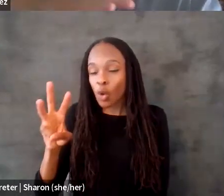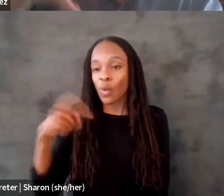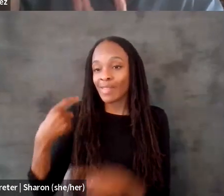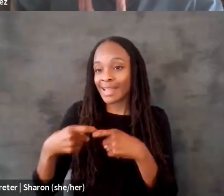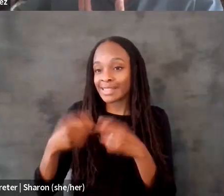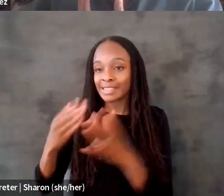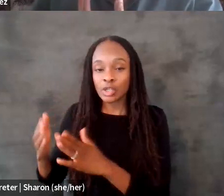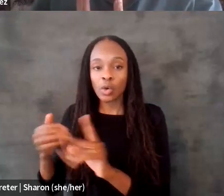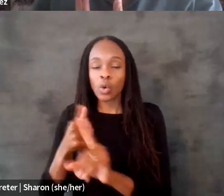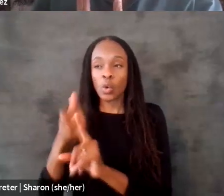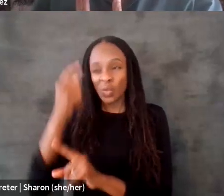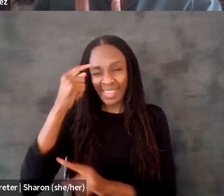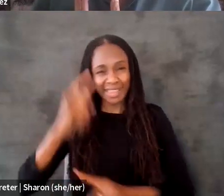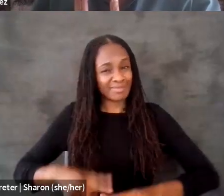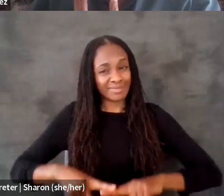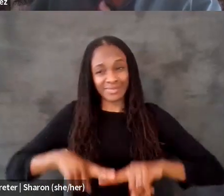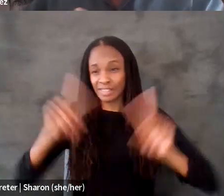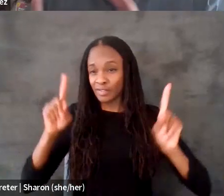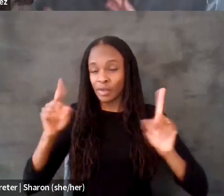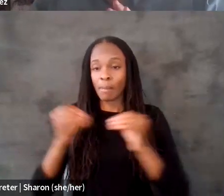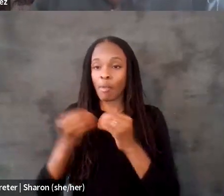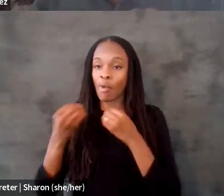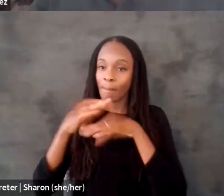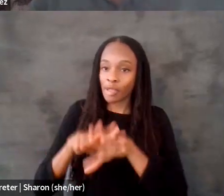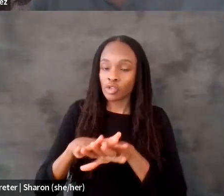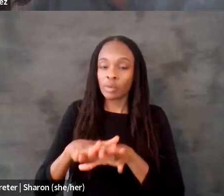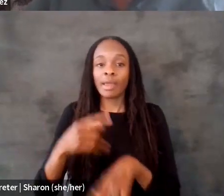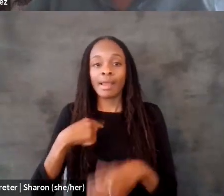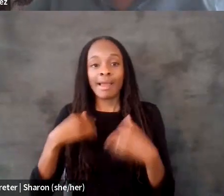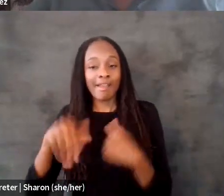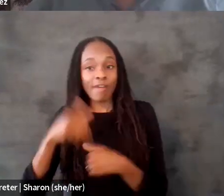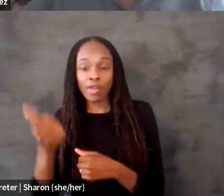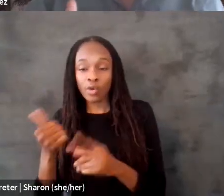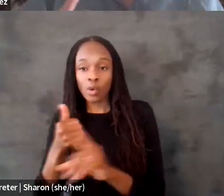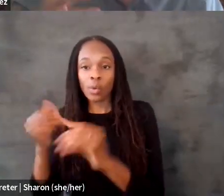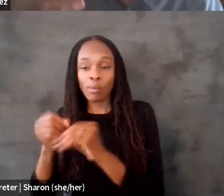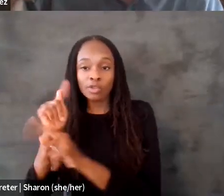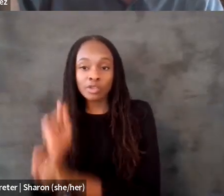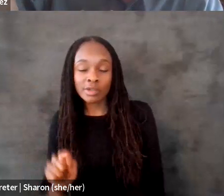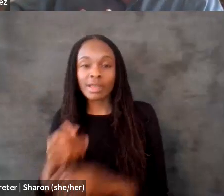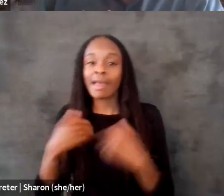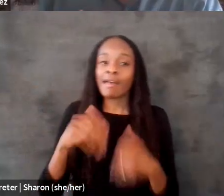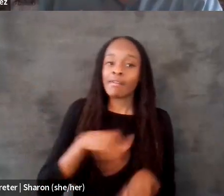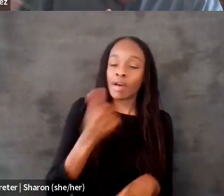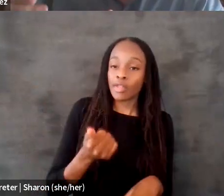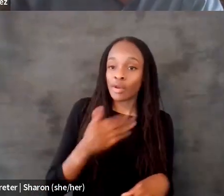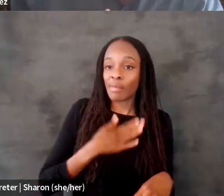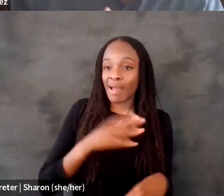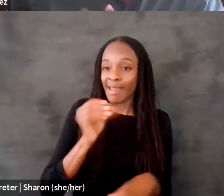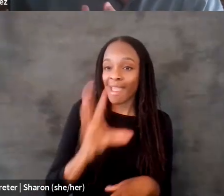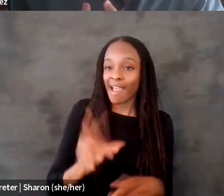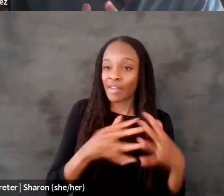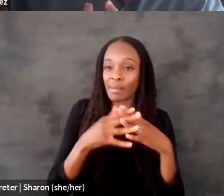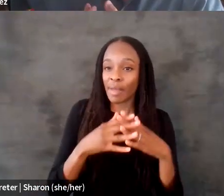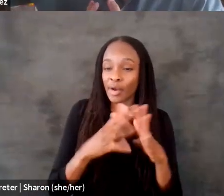think very different and more mainstream. And I have others that are very more traditional. And I have other my African-American friends that are very,